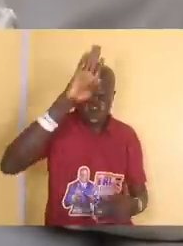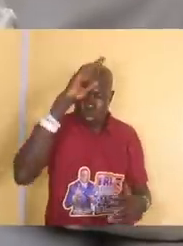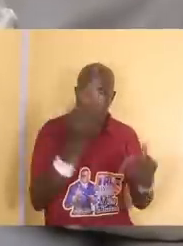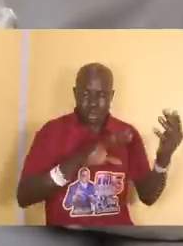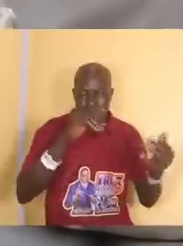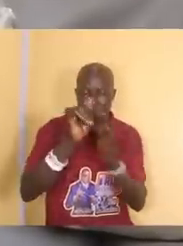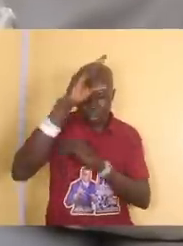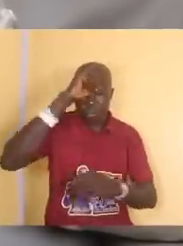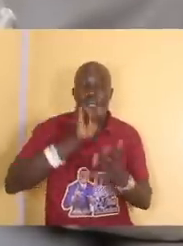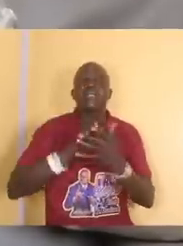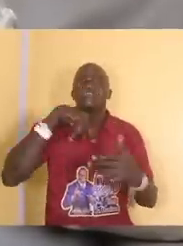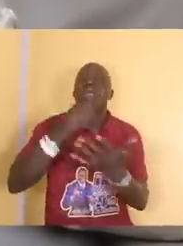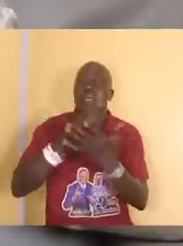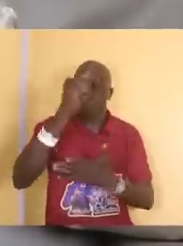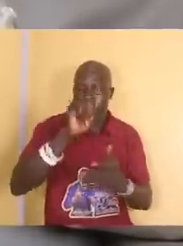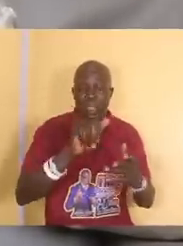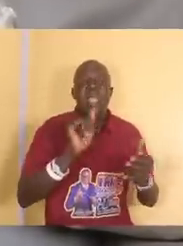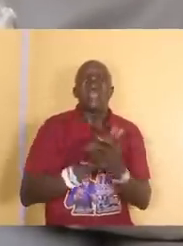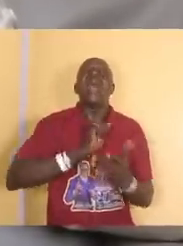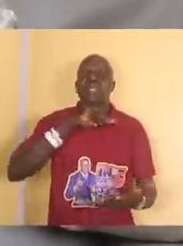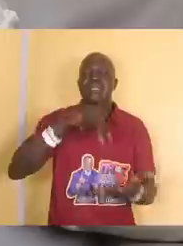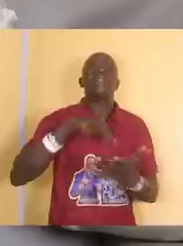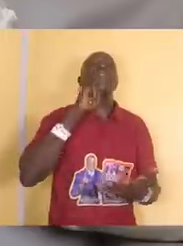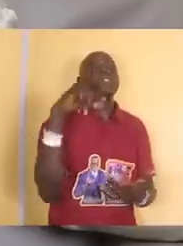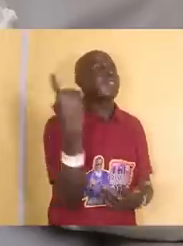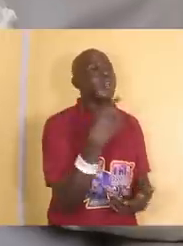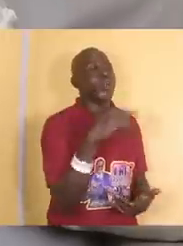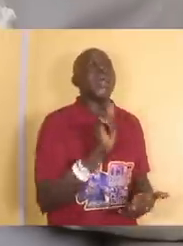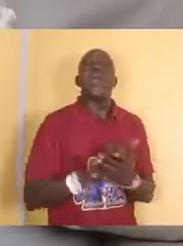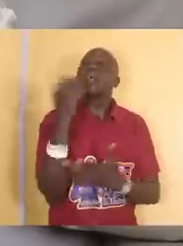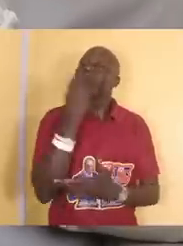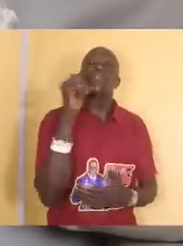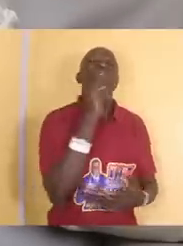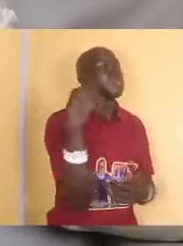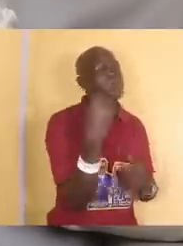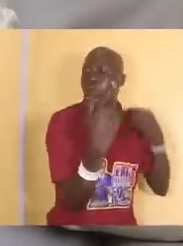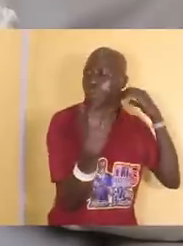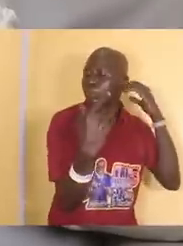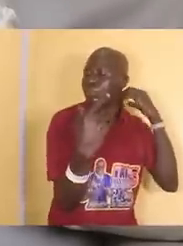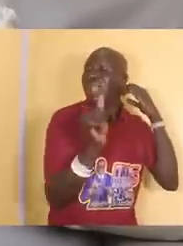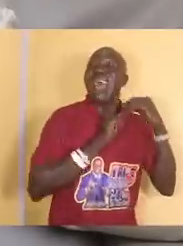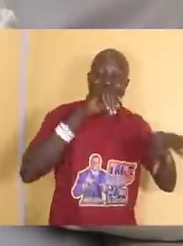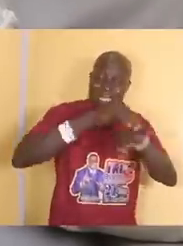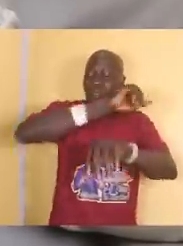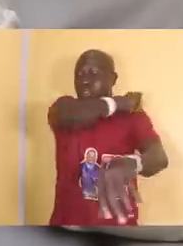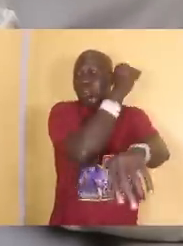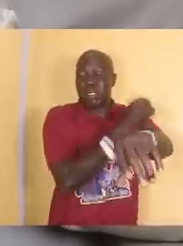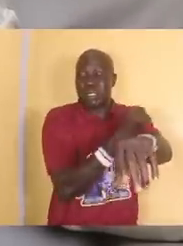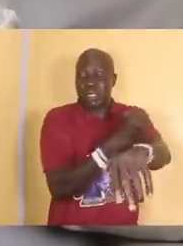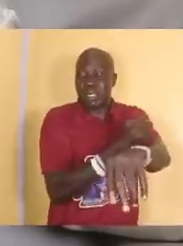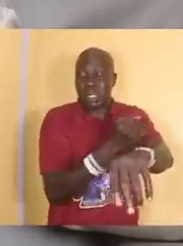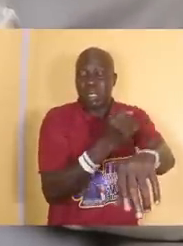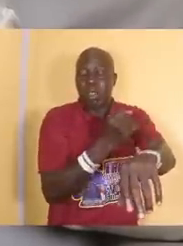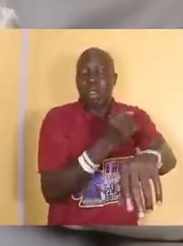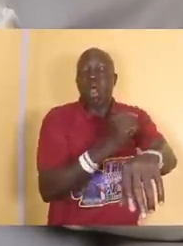You son of man, say amen very well. I stand not alone. I speak not alone. I send for the authority.